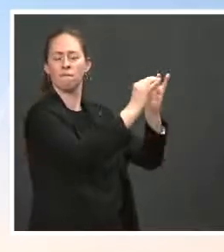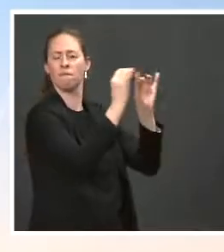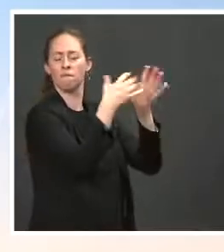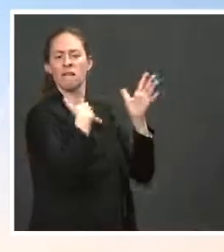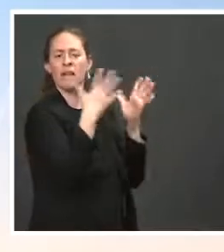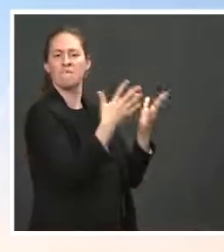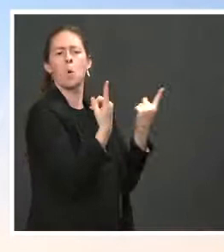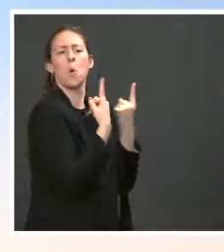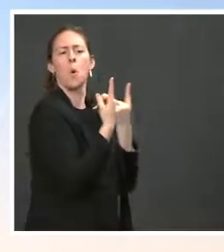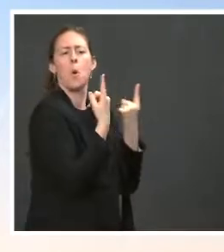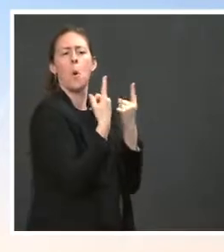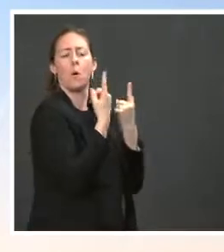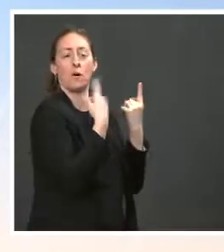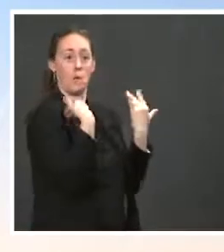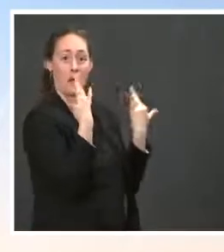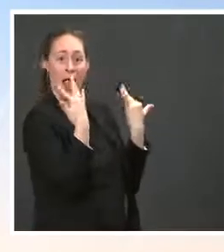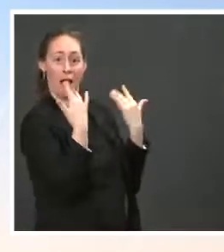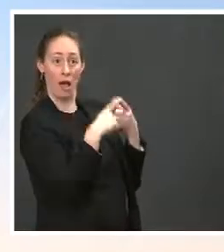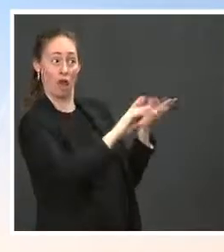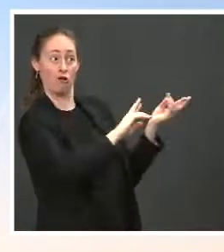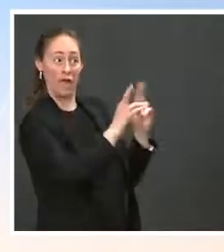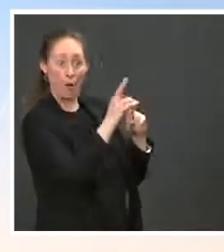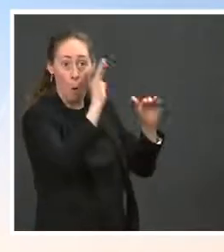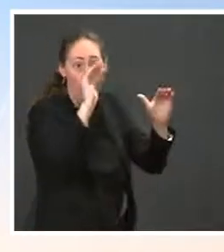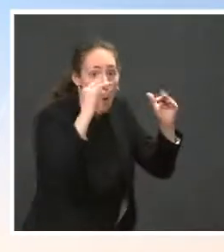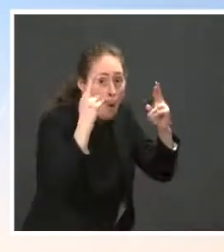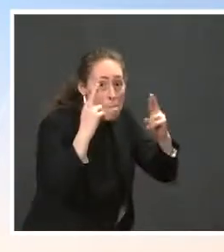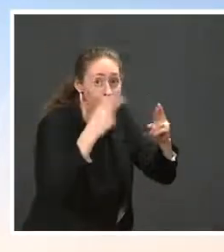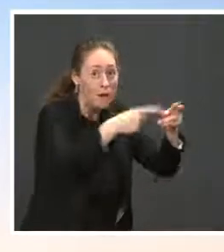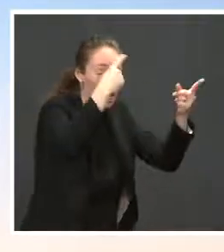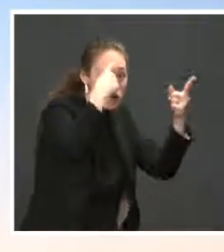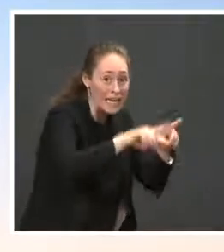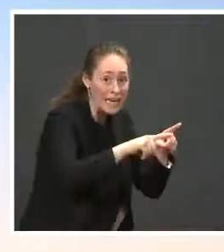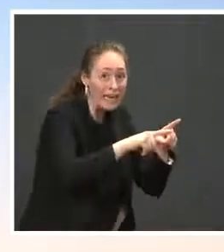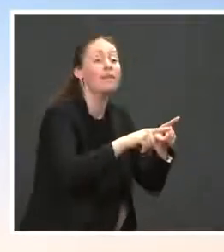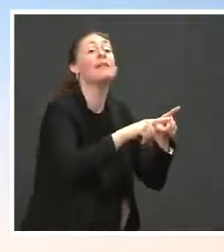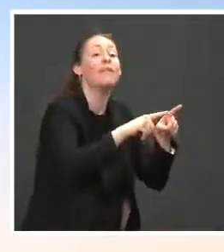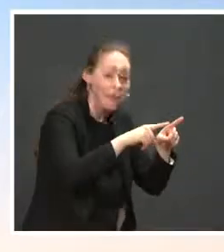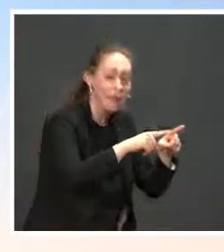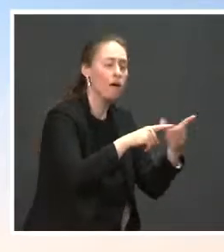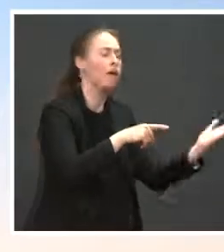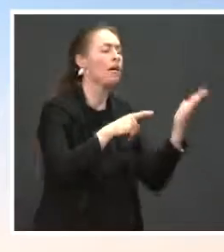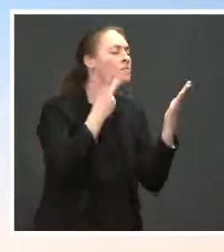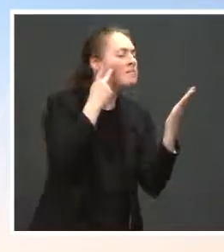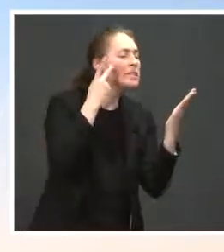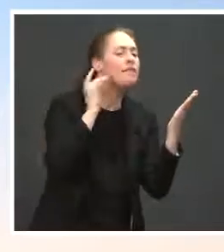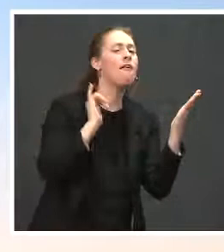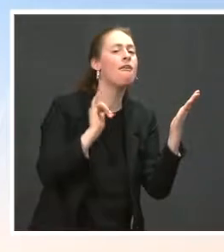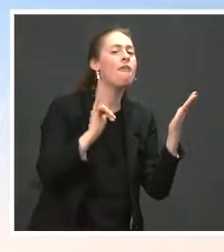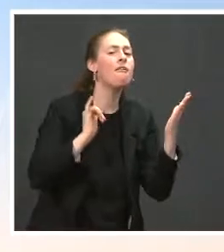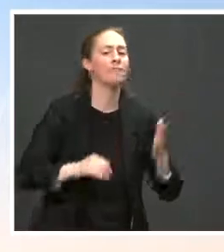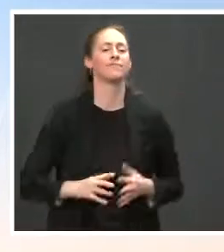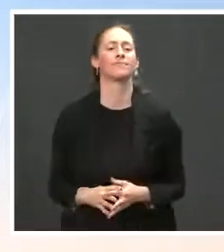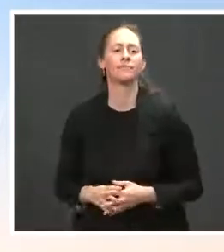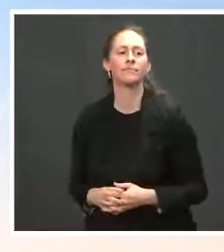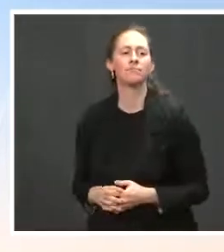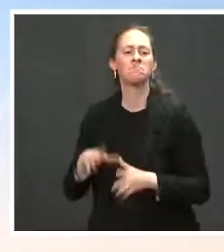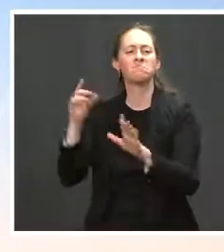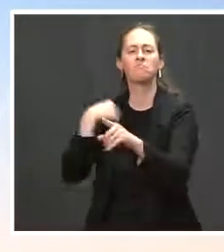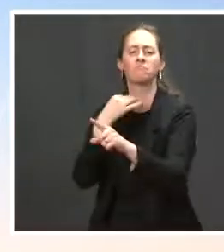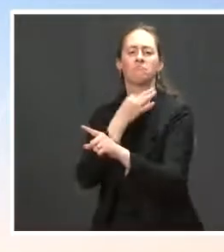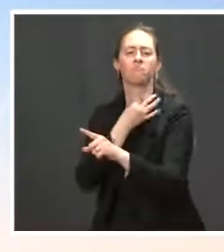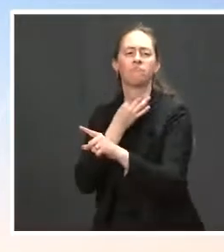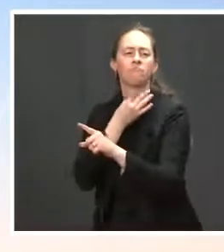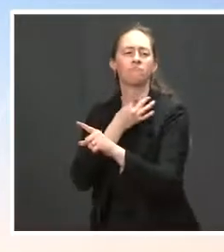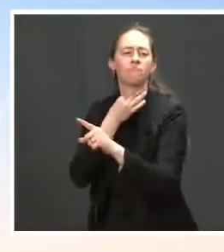to agreement, and we're certainly hopeful they'll do that, we'll have to take a look at what that looks like. Oh, go ahead. Go ahead, Thank you, Kristen. Jen. Just to follow up from the other Kristen's line